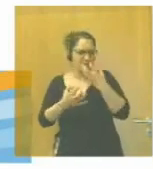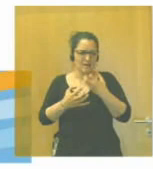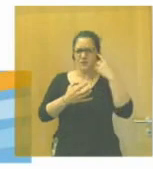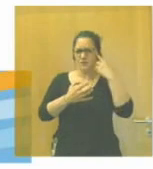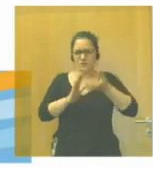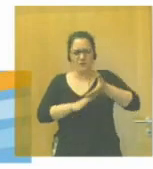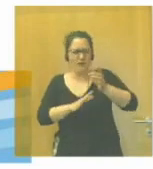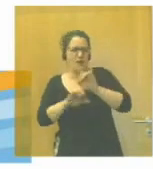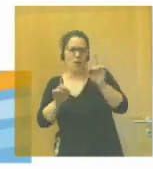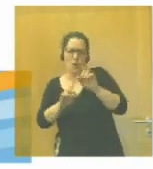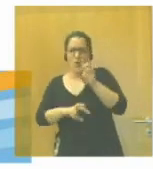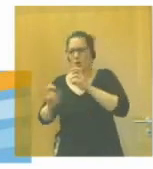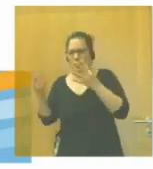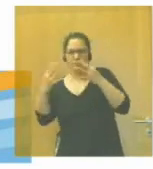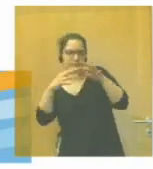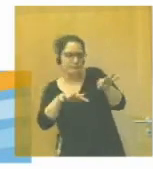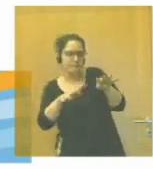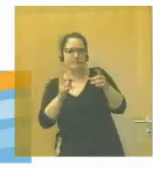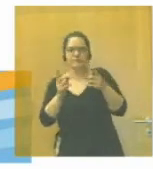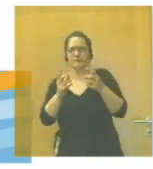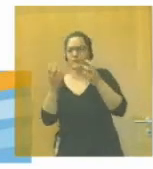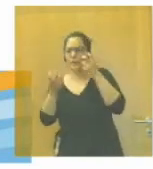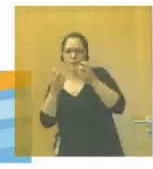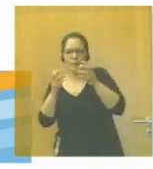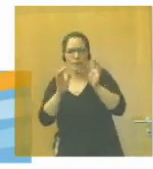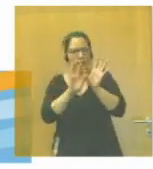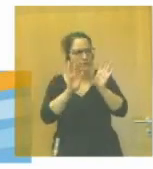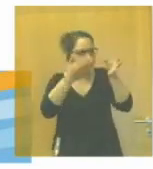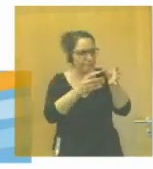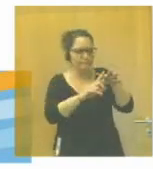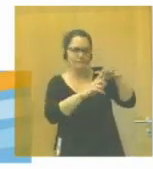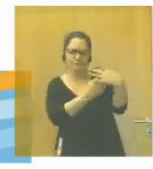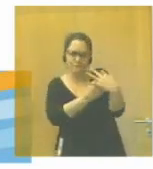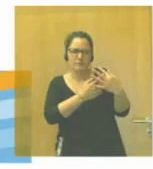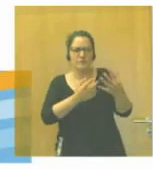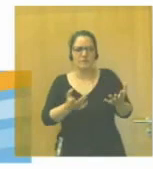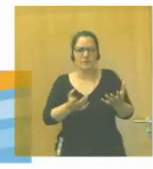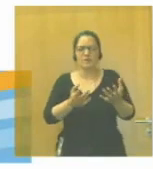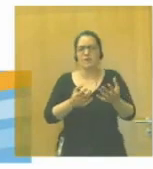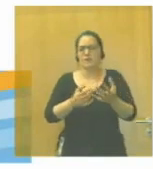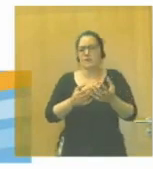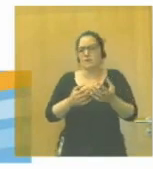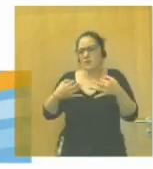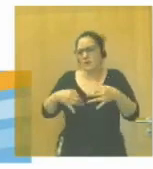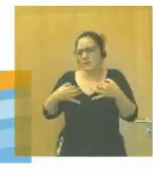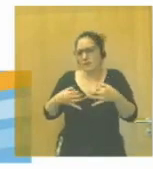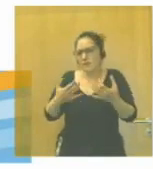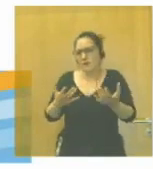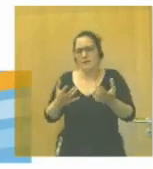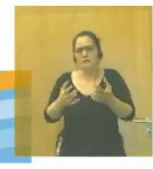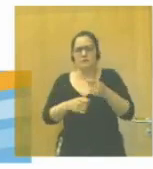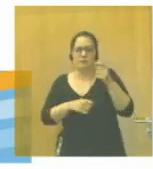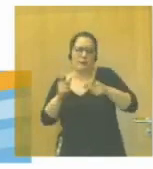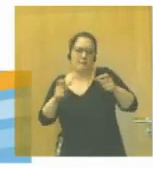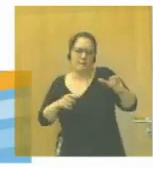I'm trained as a clinical psychologist. It can be very exhausting to work with people at risk for suicide. It is very